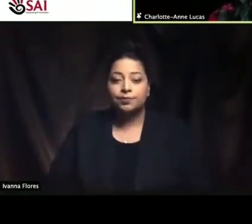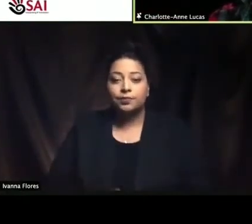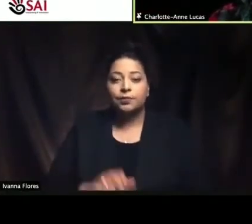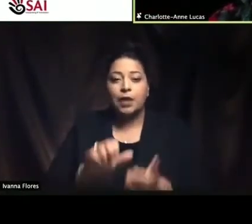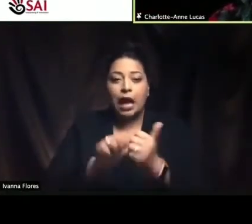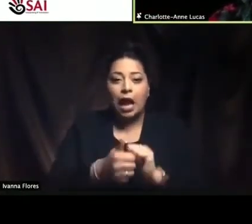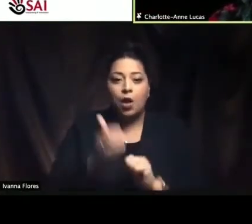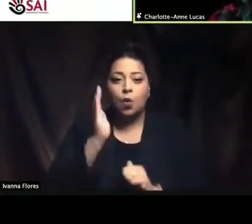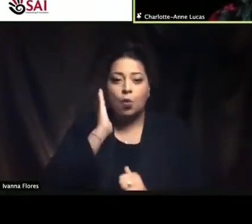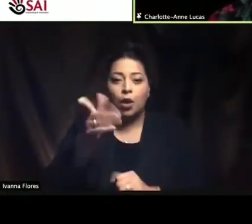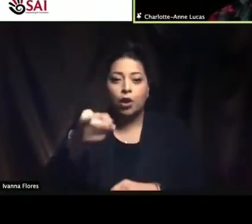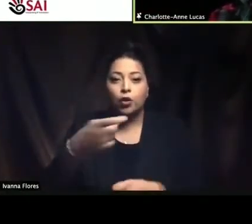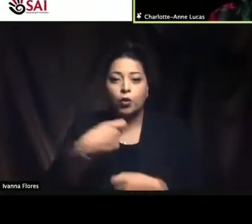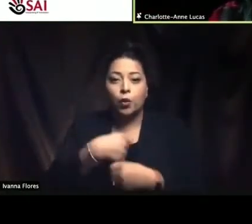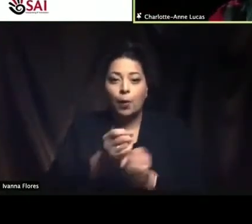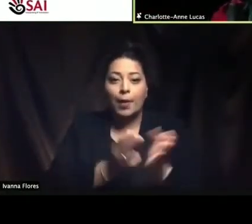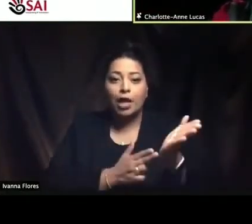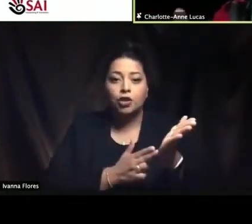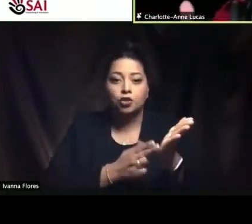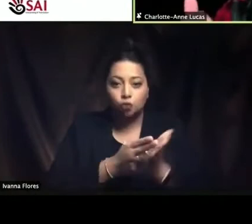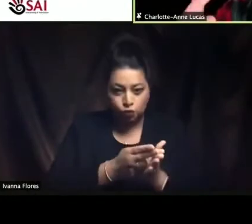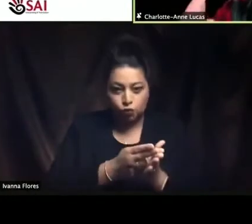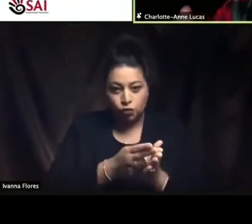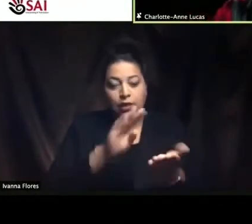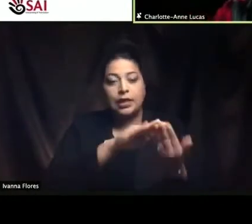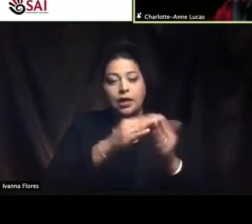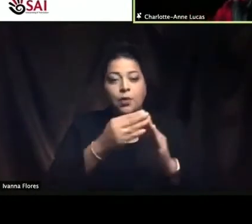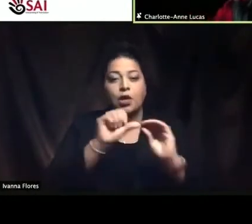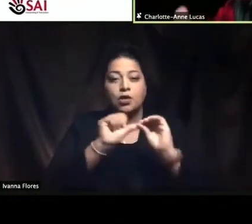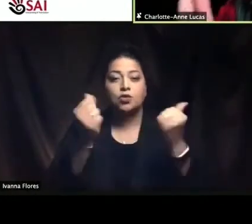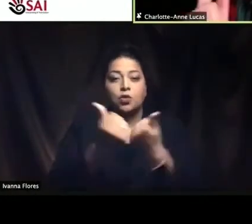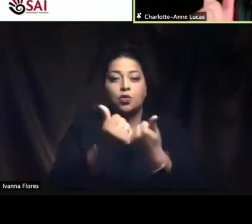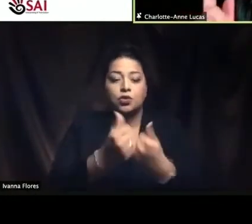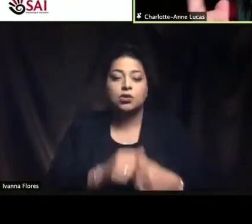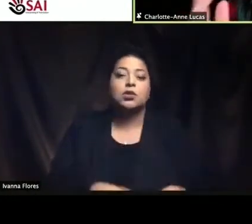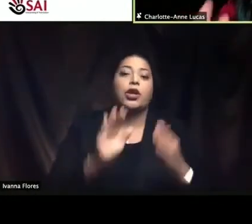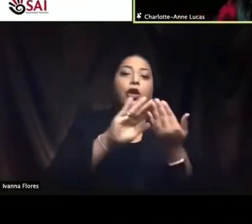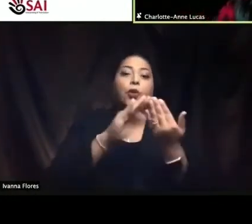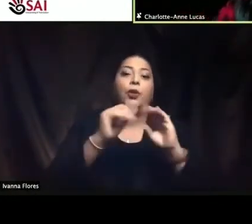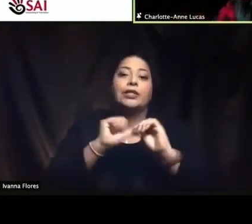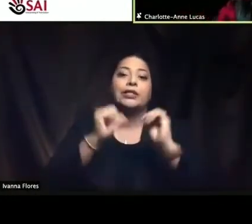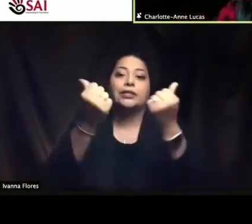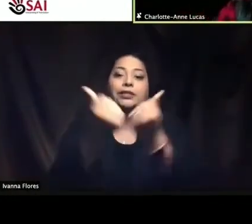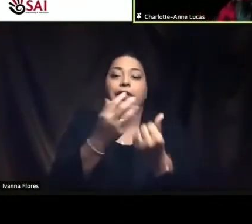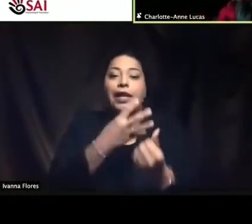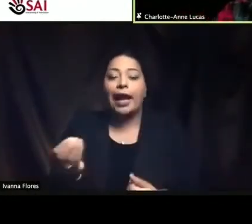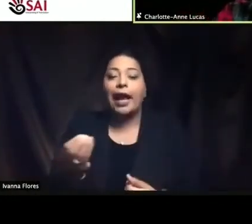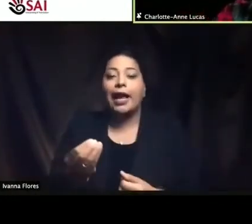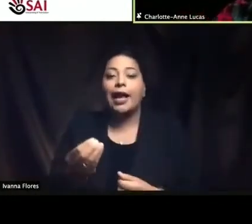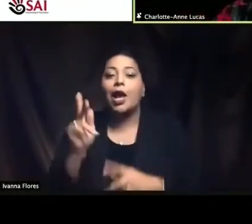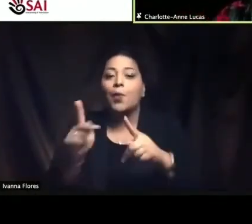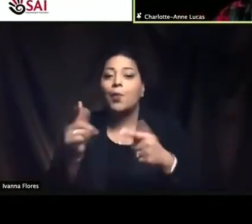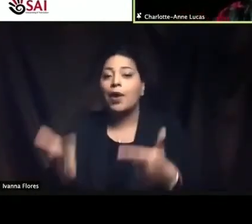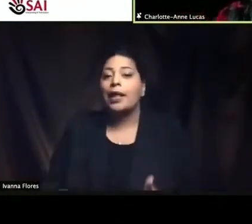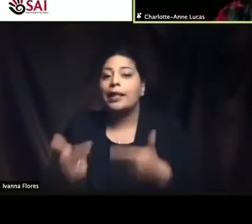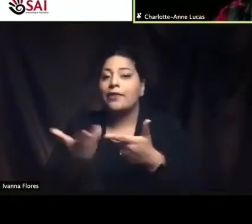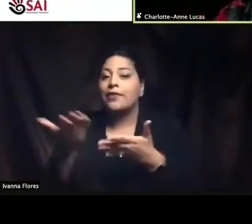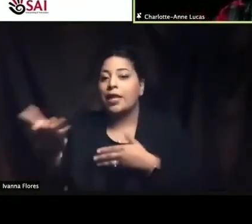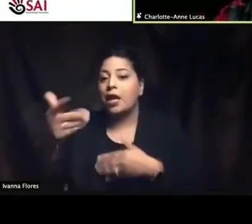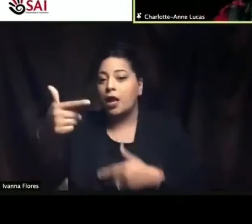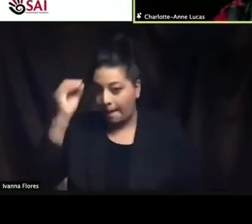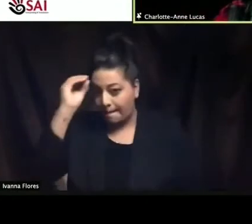you ensure that neighborhood associations, community associations, and the voices of residents are all part